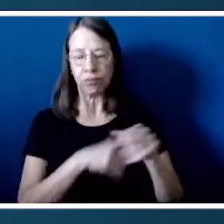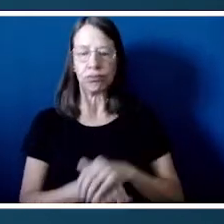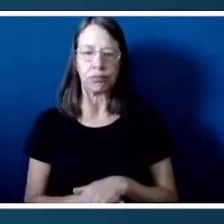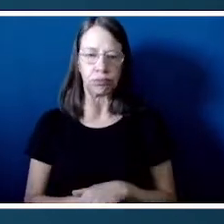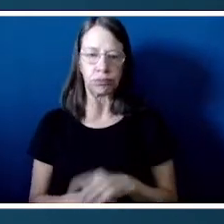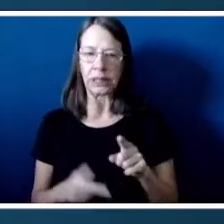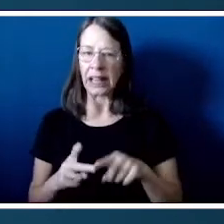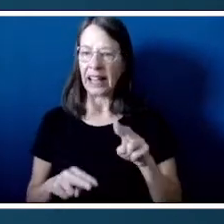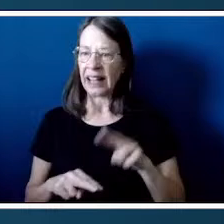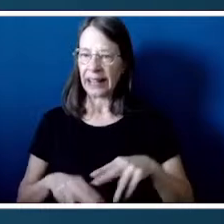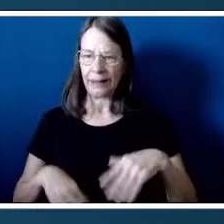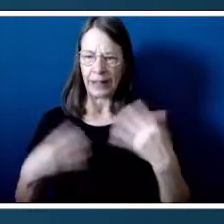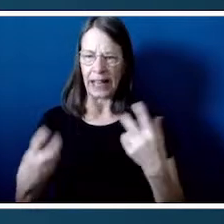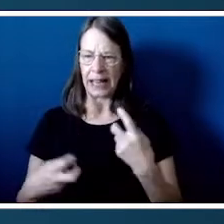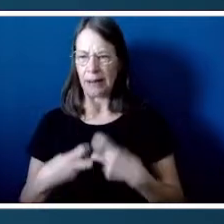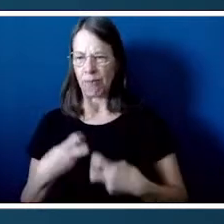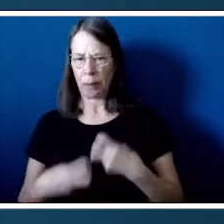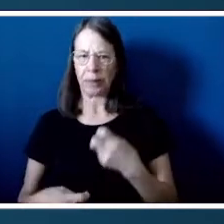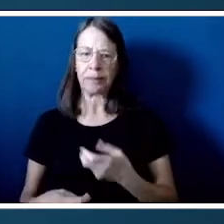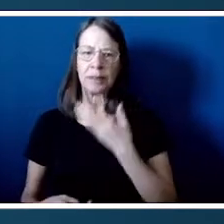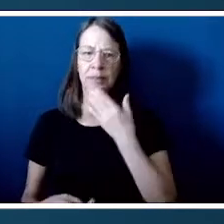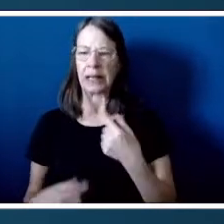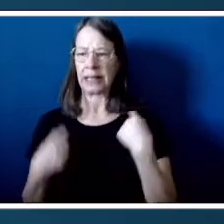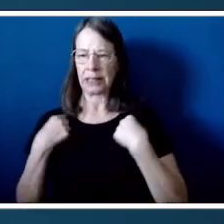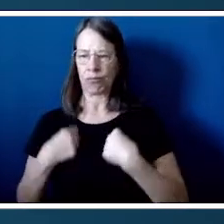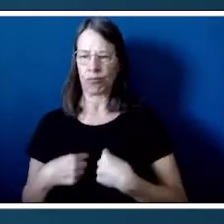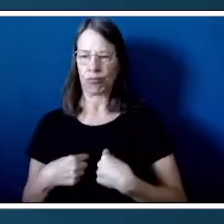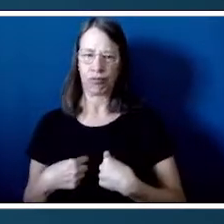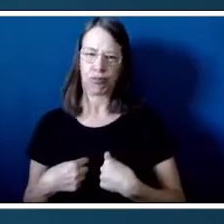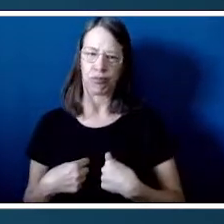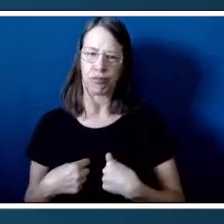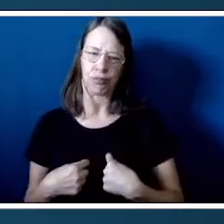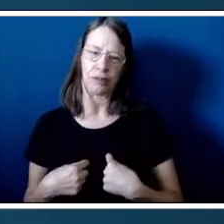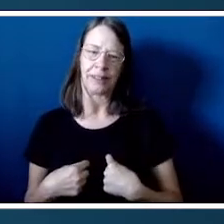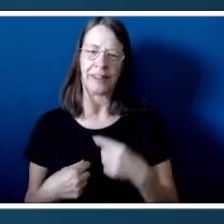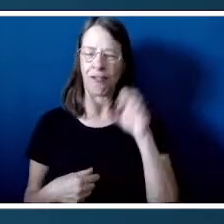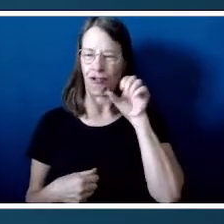be identified by our high-vis lanyards.